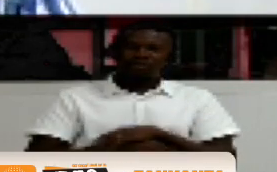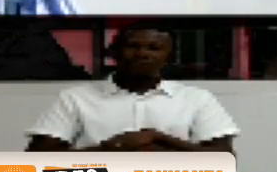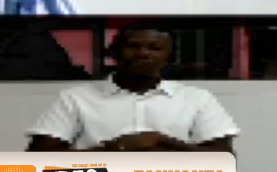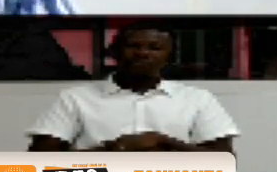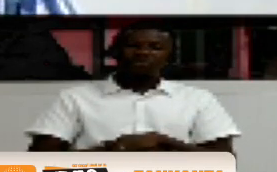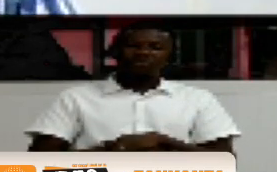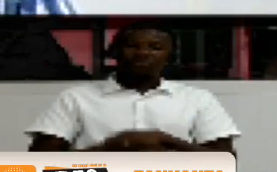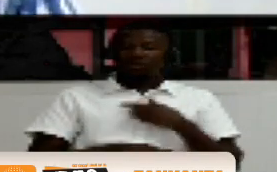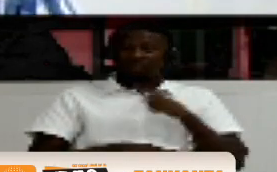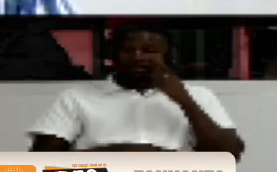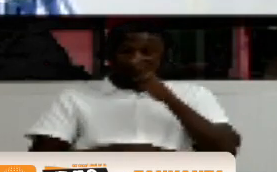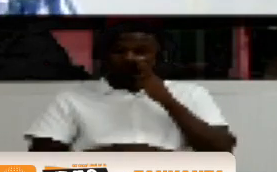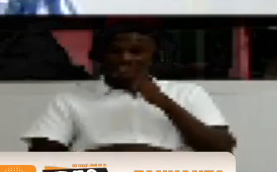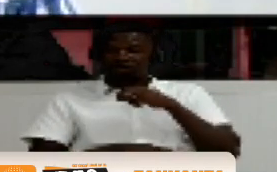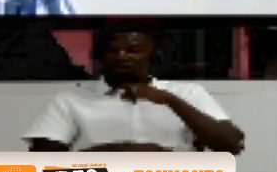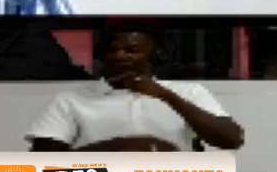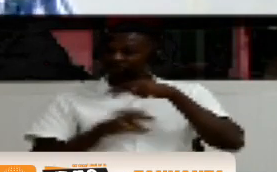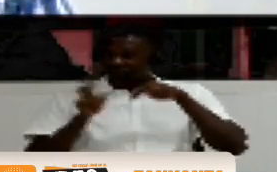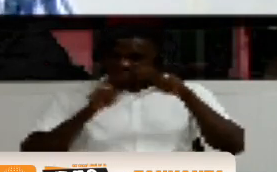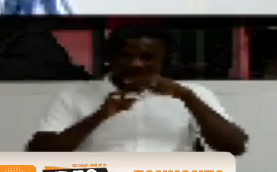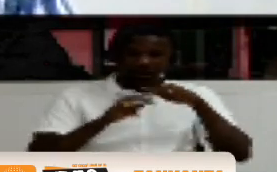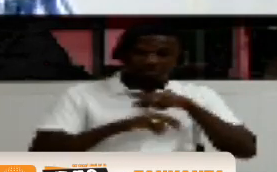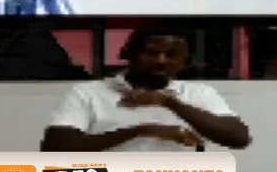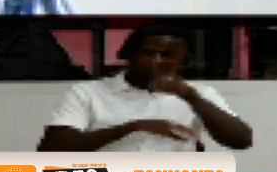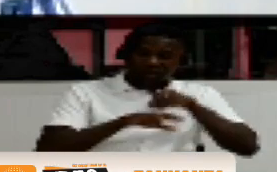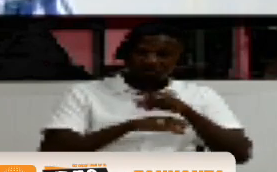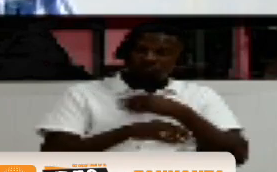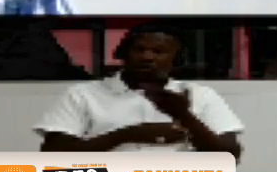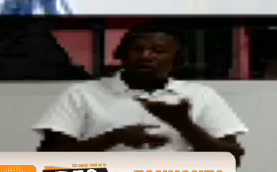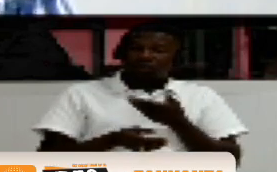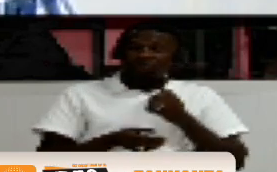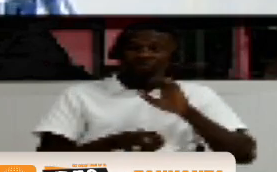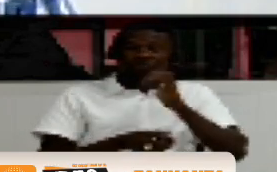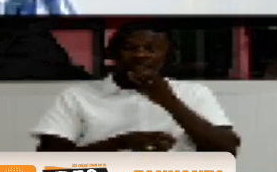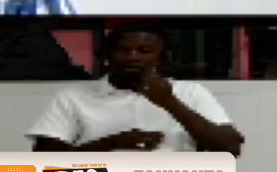We tried to find a place where we can make calls.